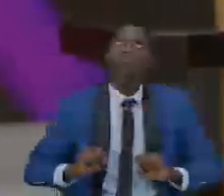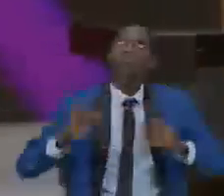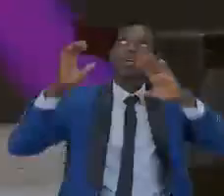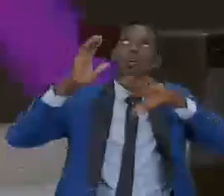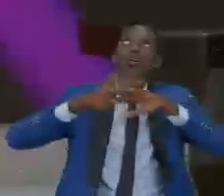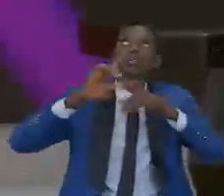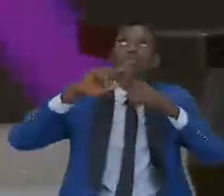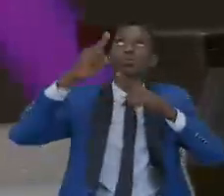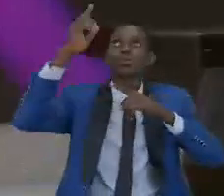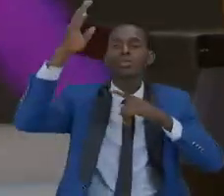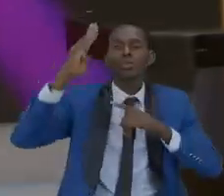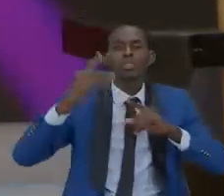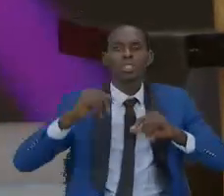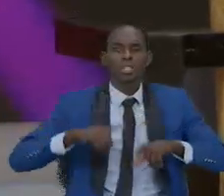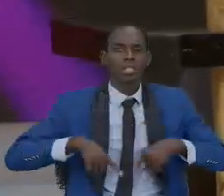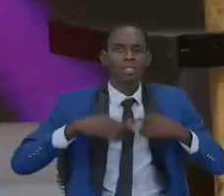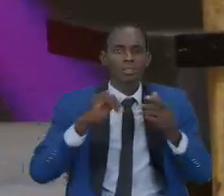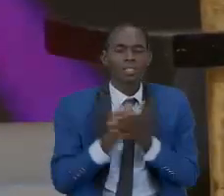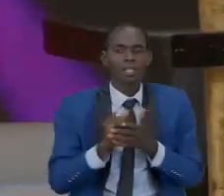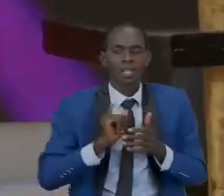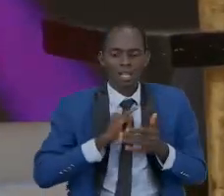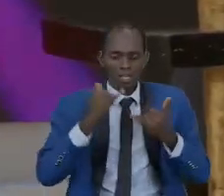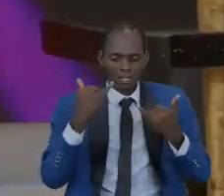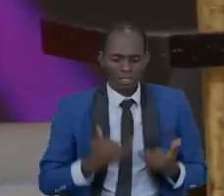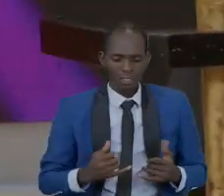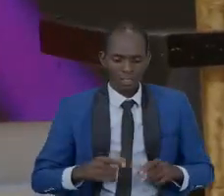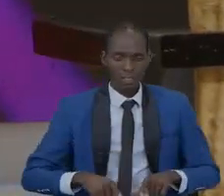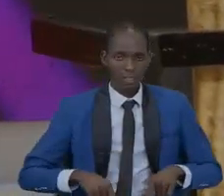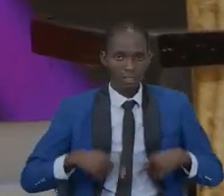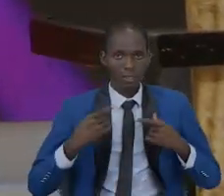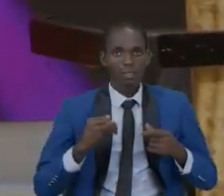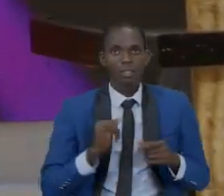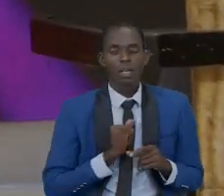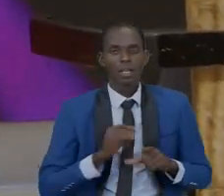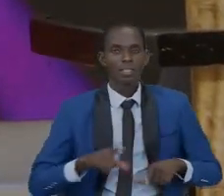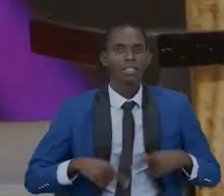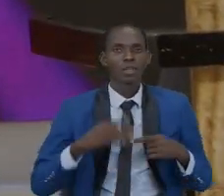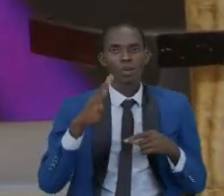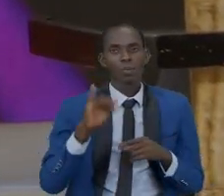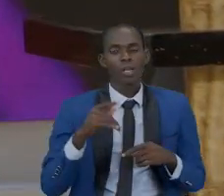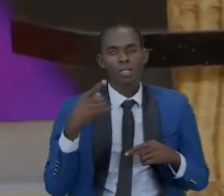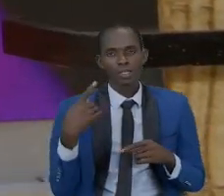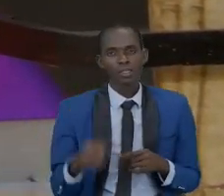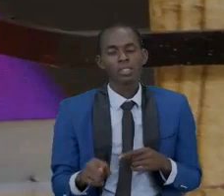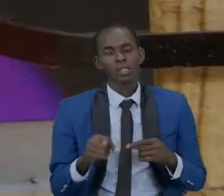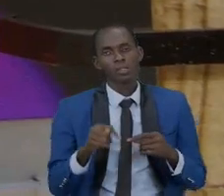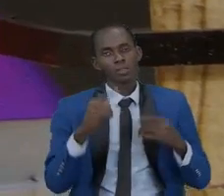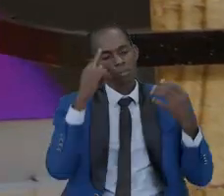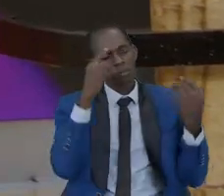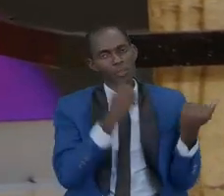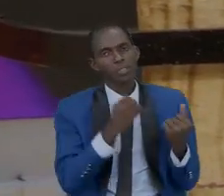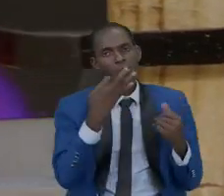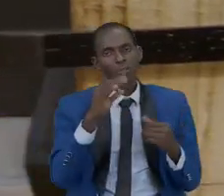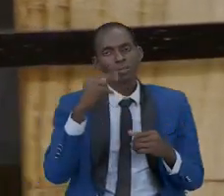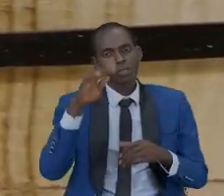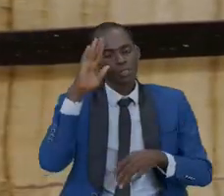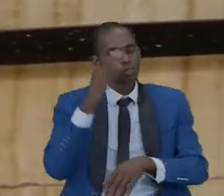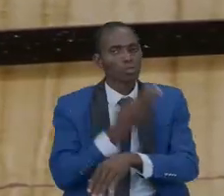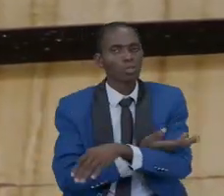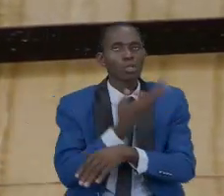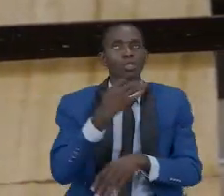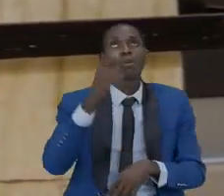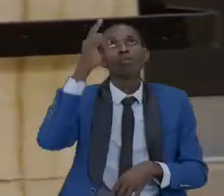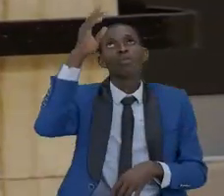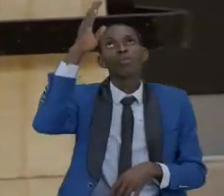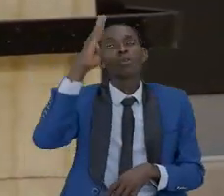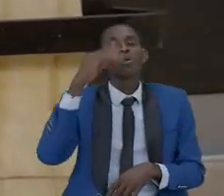says the light which I now live I live by the faith of the Son of God who loved